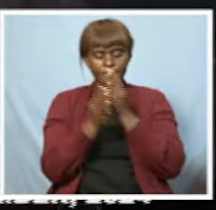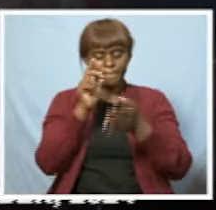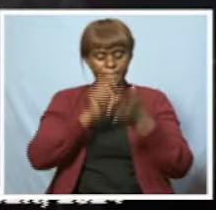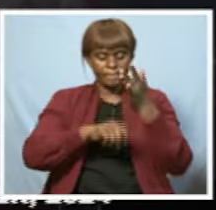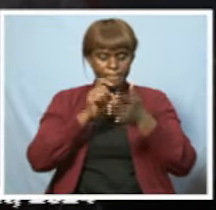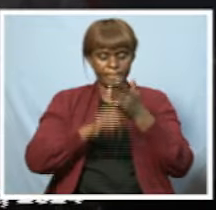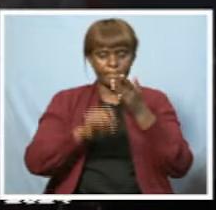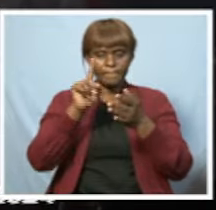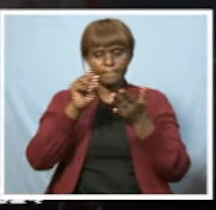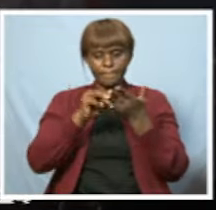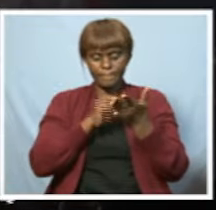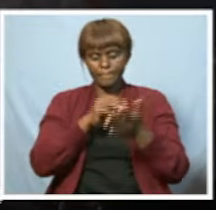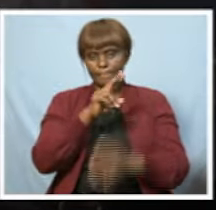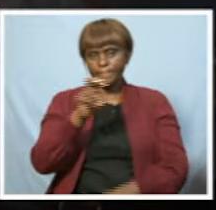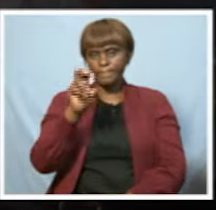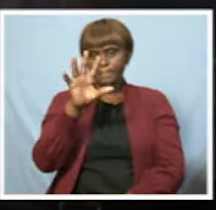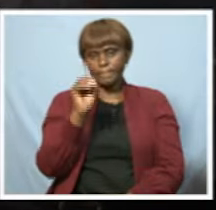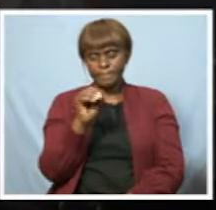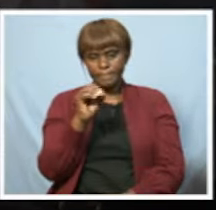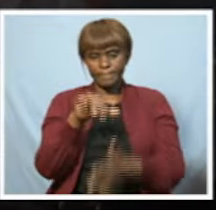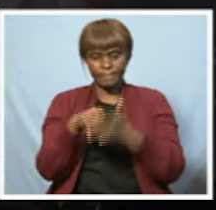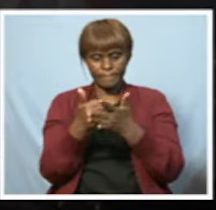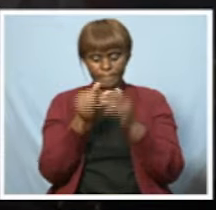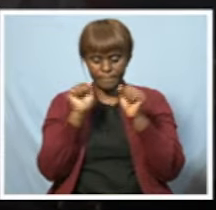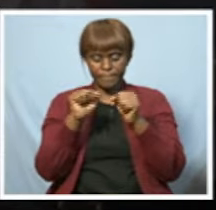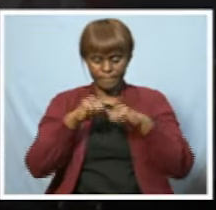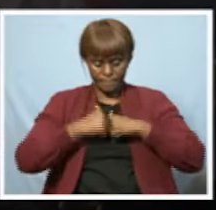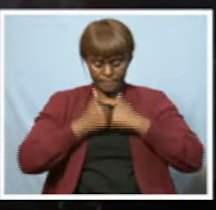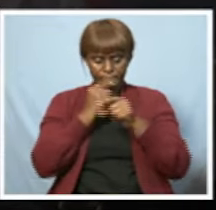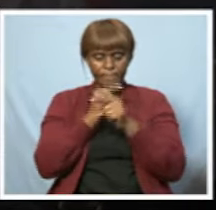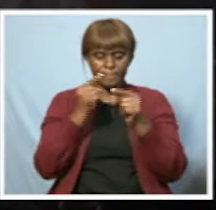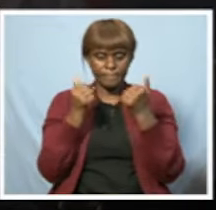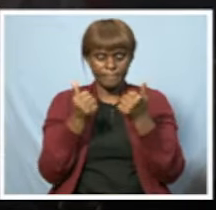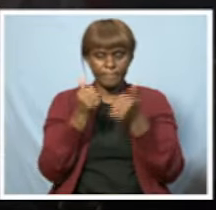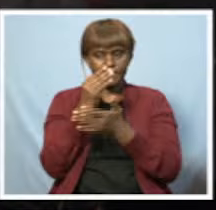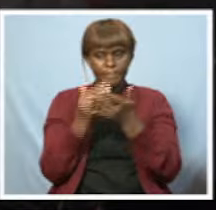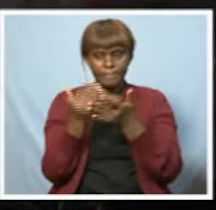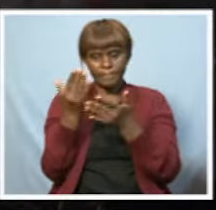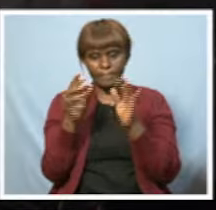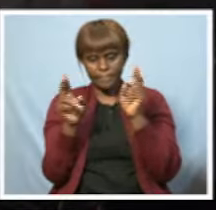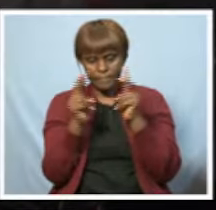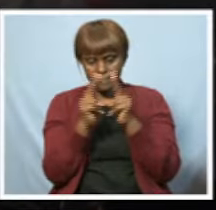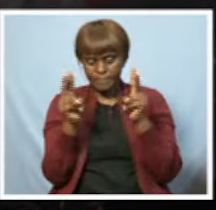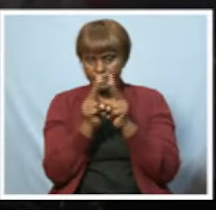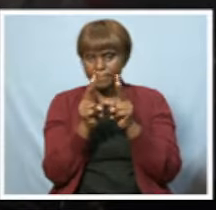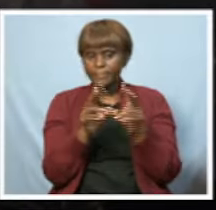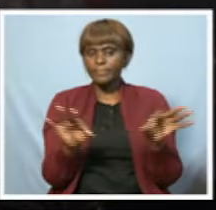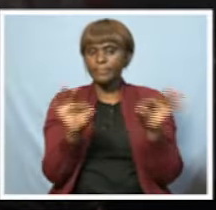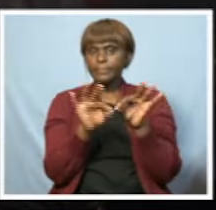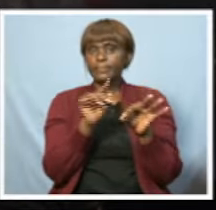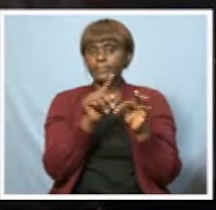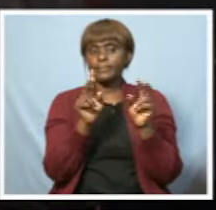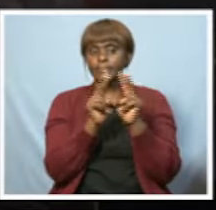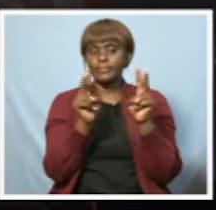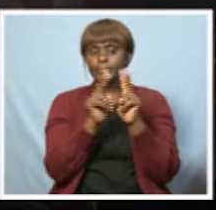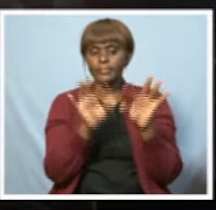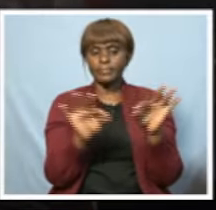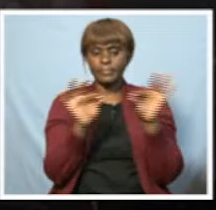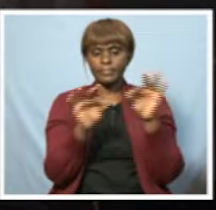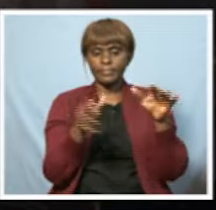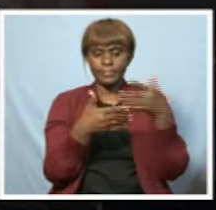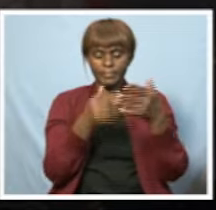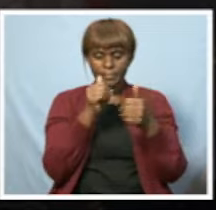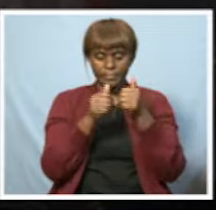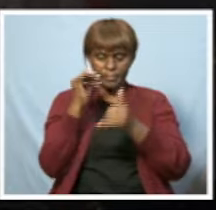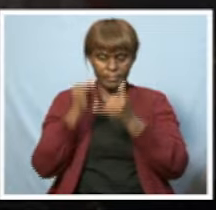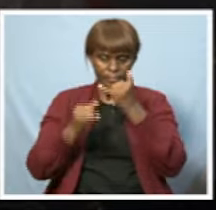supposed to be 1,250,000. How could someone, such a very, very, very important document, because